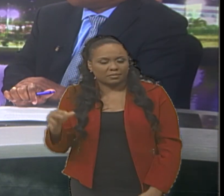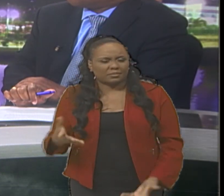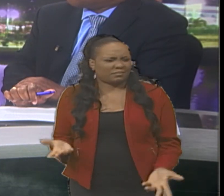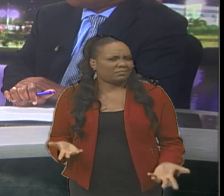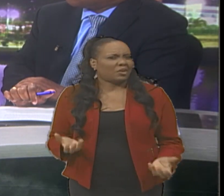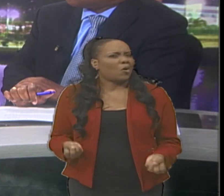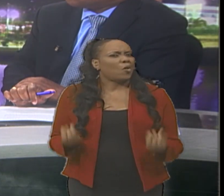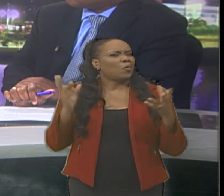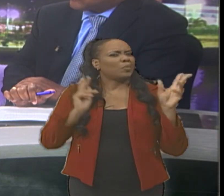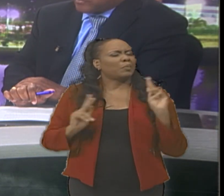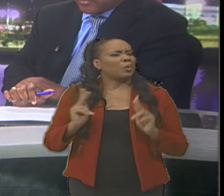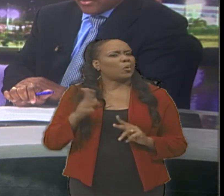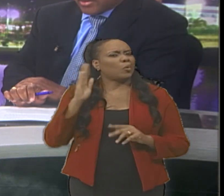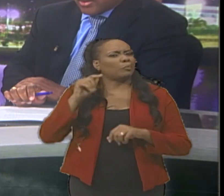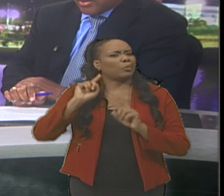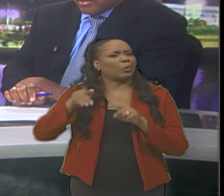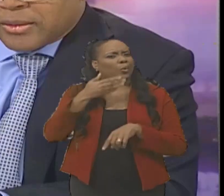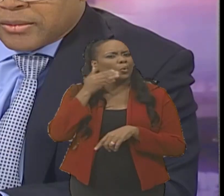number, estimated.